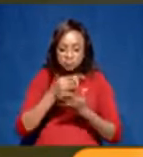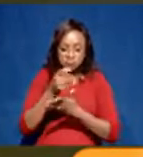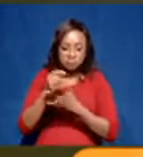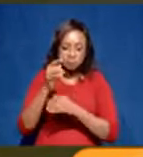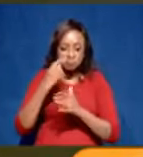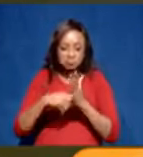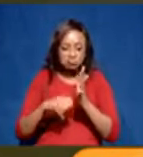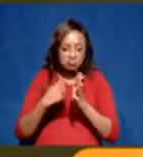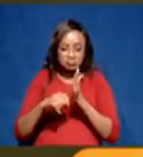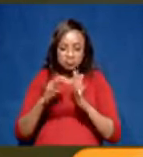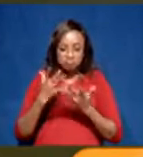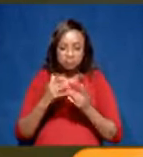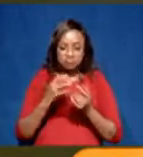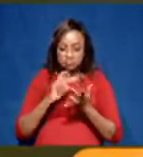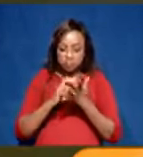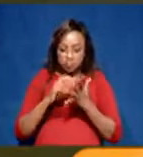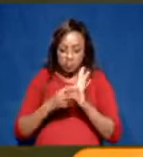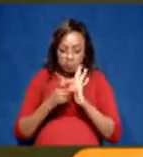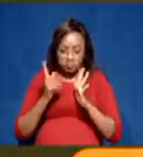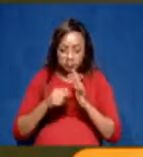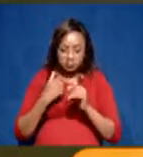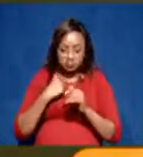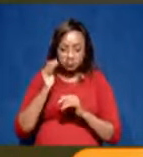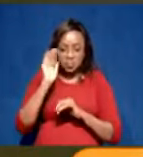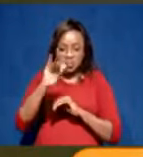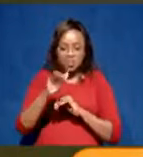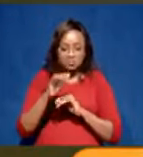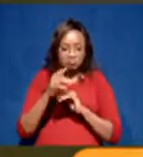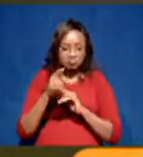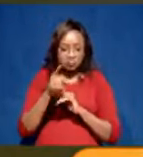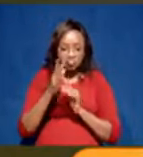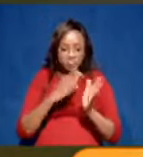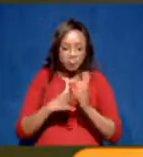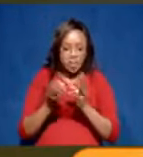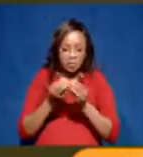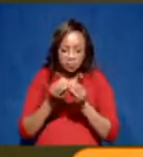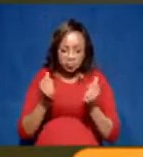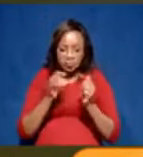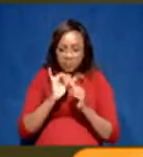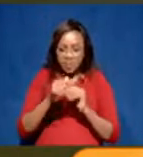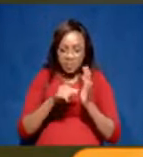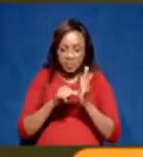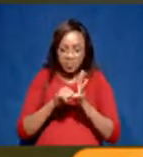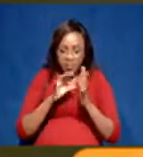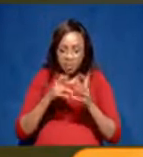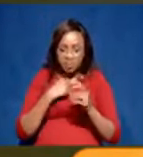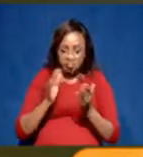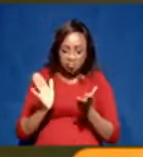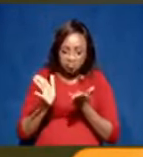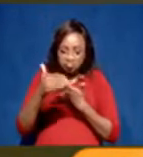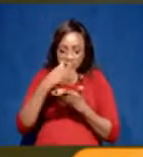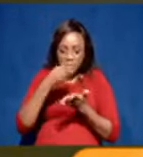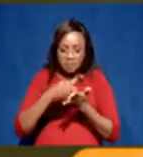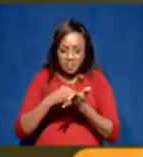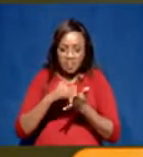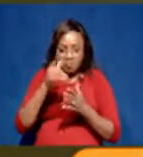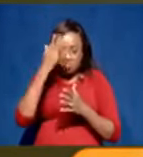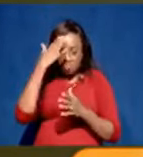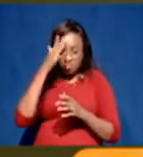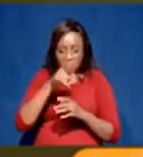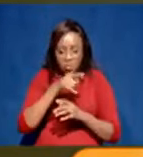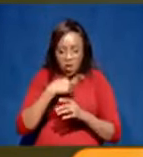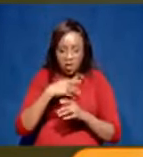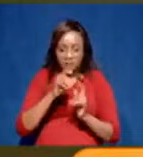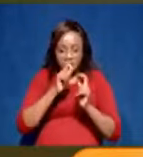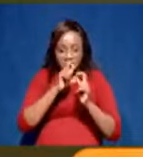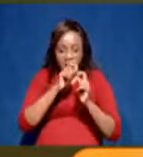question is, how are you going to be able to collect the money and to deduct that? You know there's X number of small businesses, this is how much they're making,